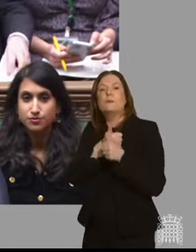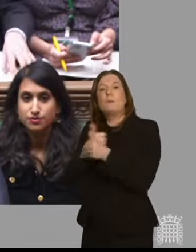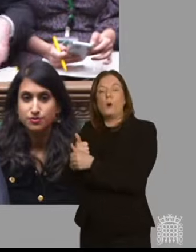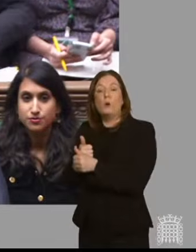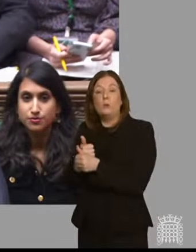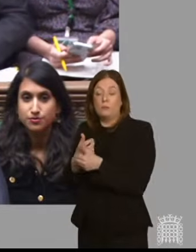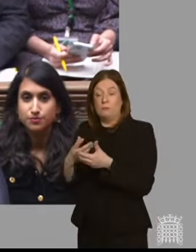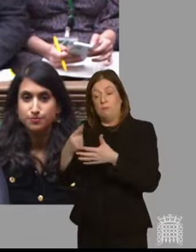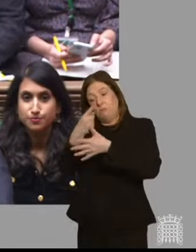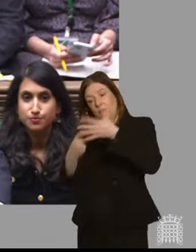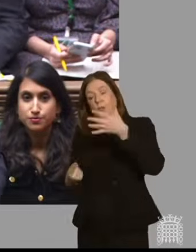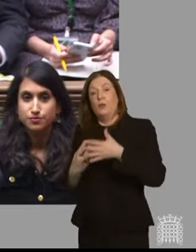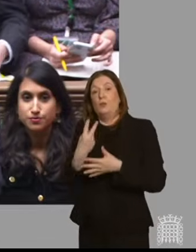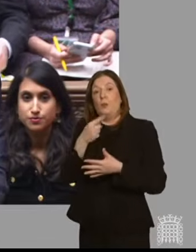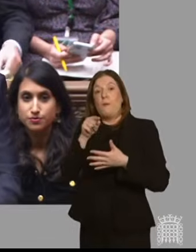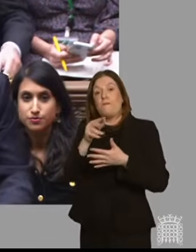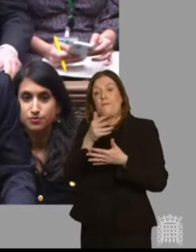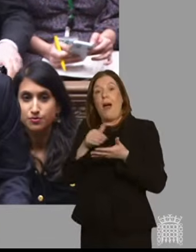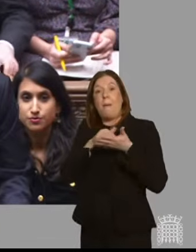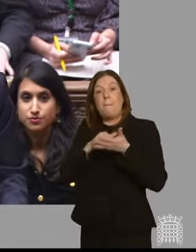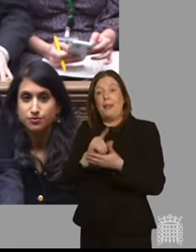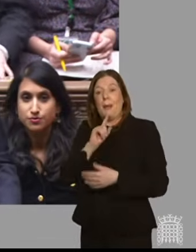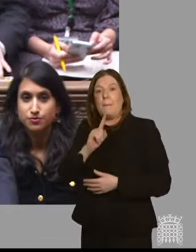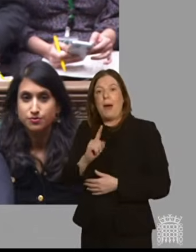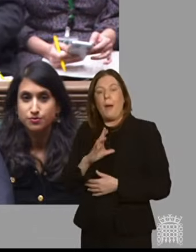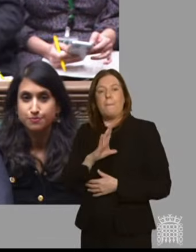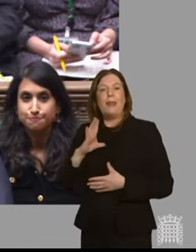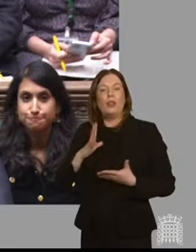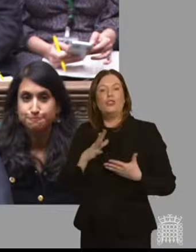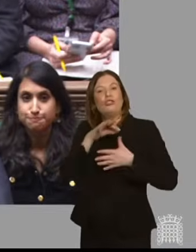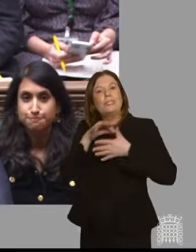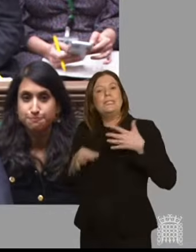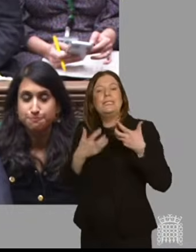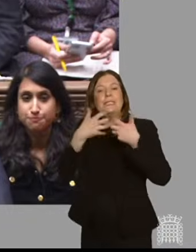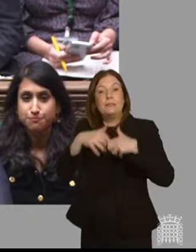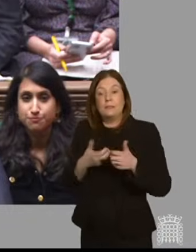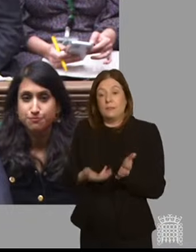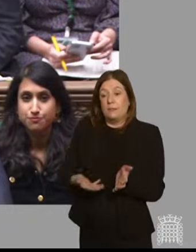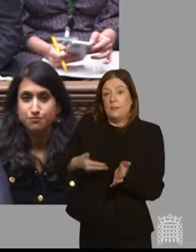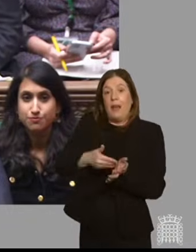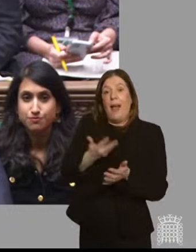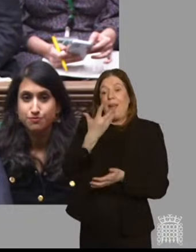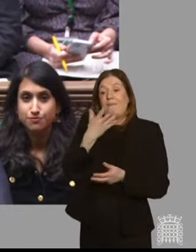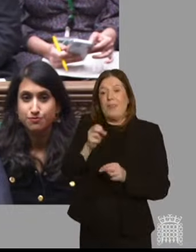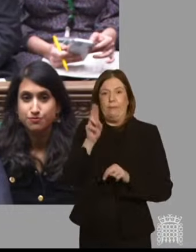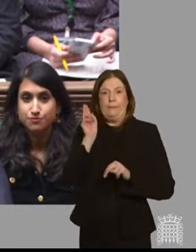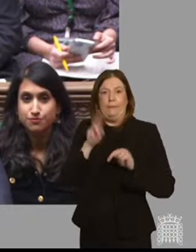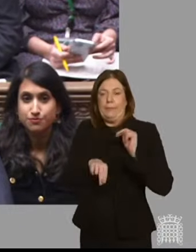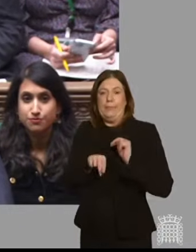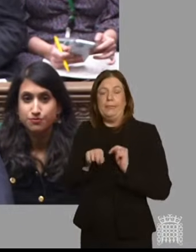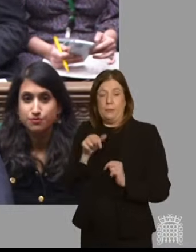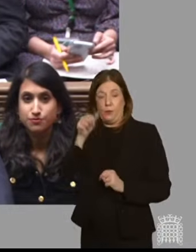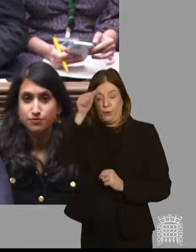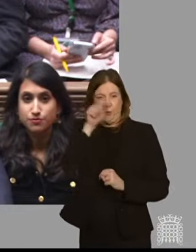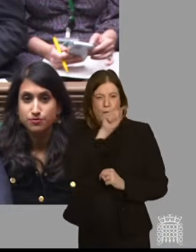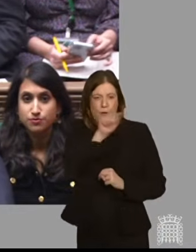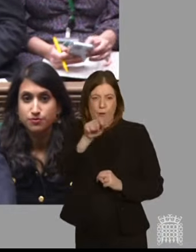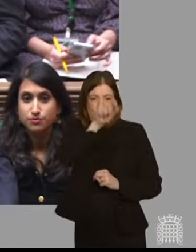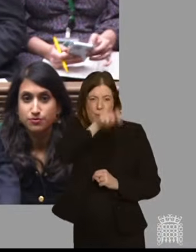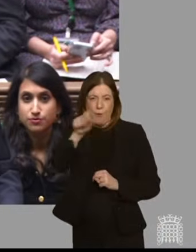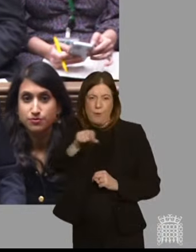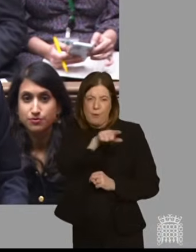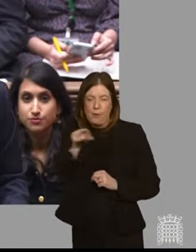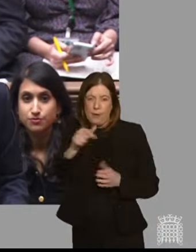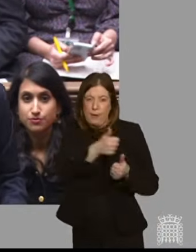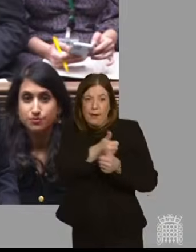And last week, we announced 50 new sanctions targeting individuals and businesses sustaining Putin's illegal war machine. Our support